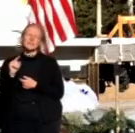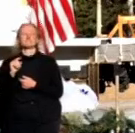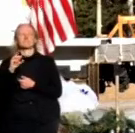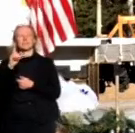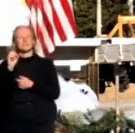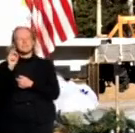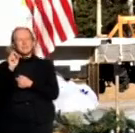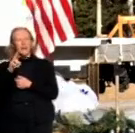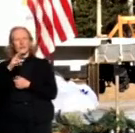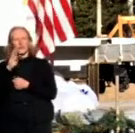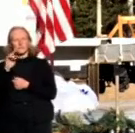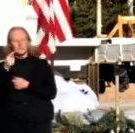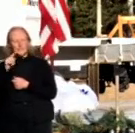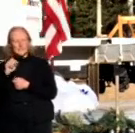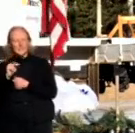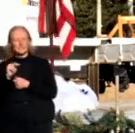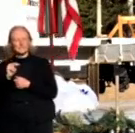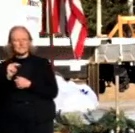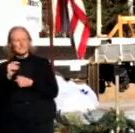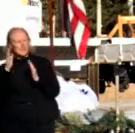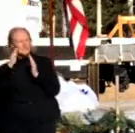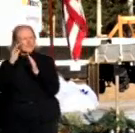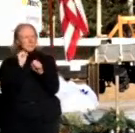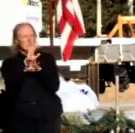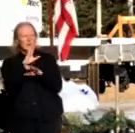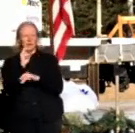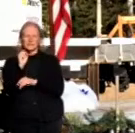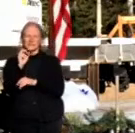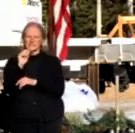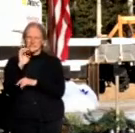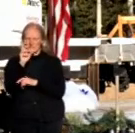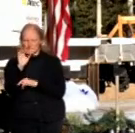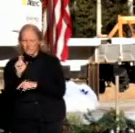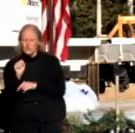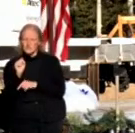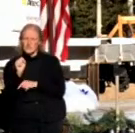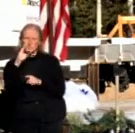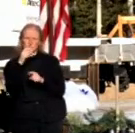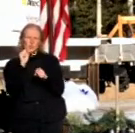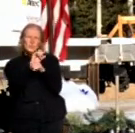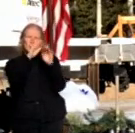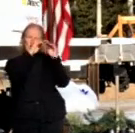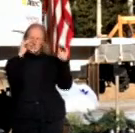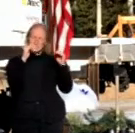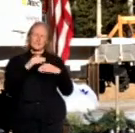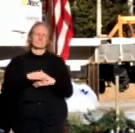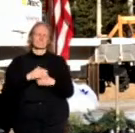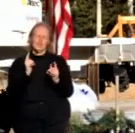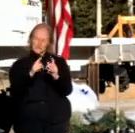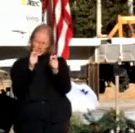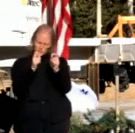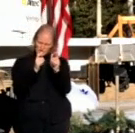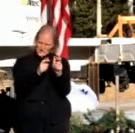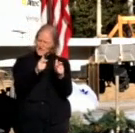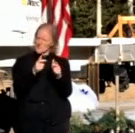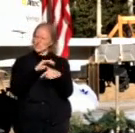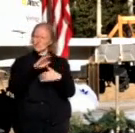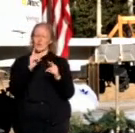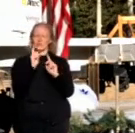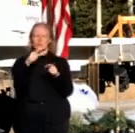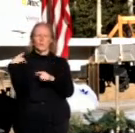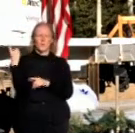and Blitzen. To the top of Mount Sneffels, to the top of the Grand Mesa tall, now dash away, dash away, dash away